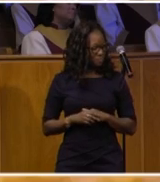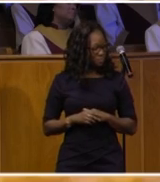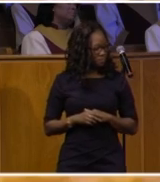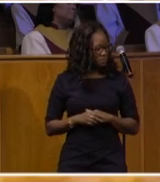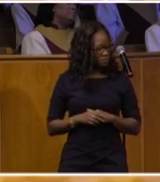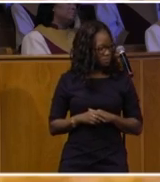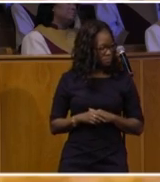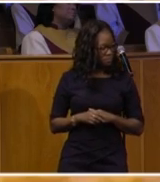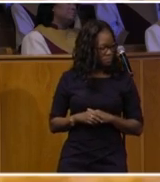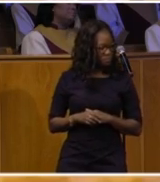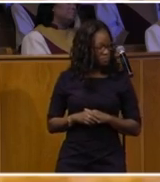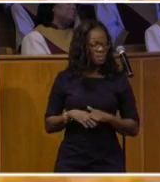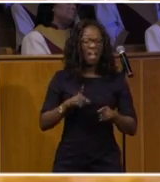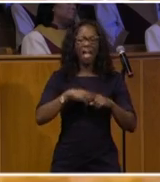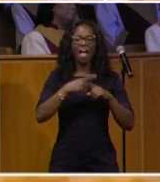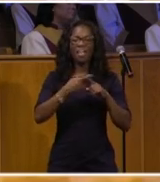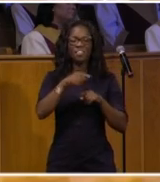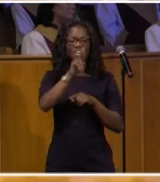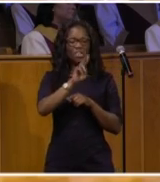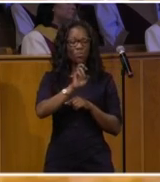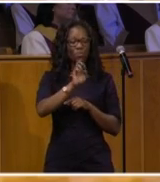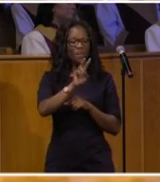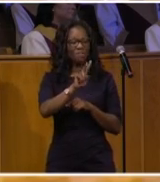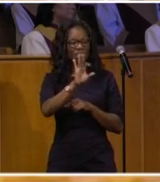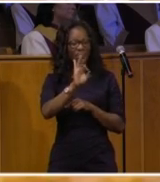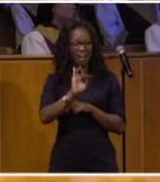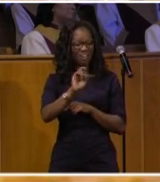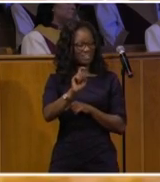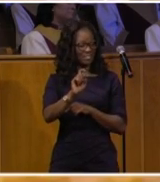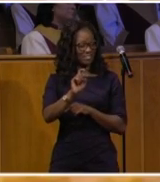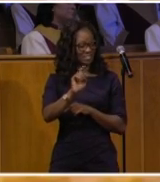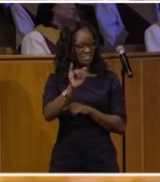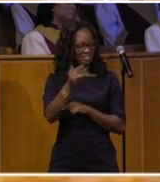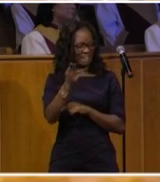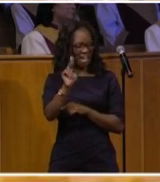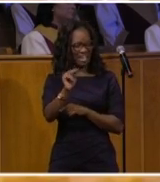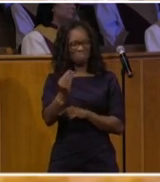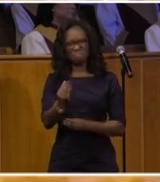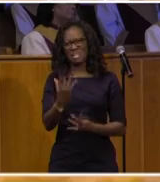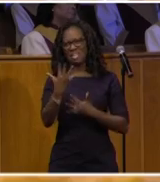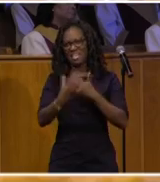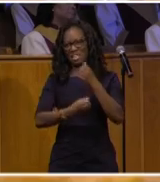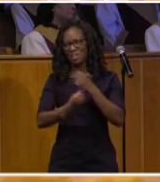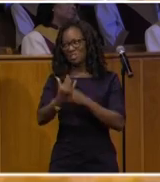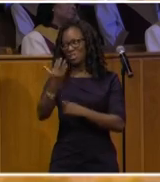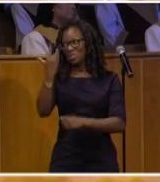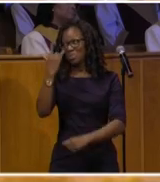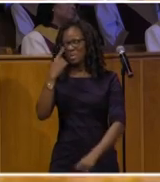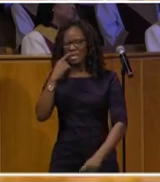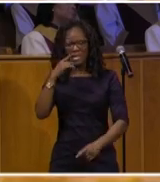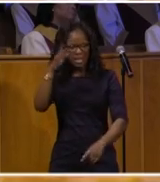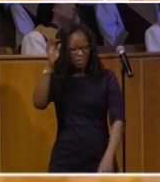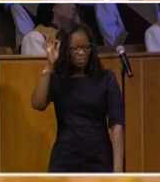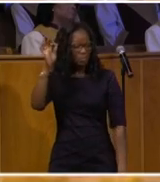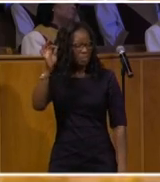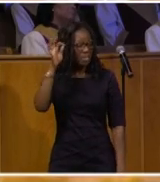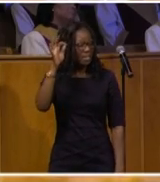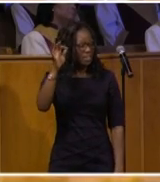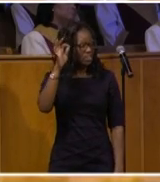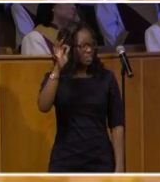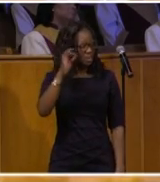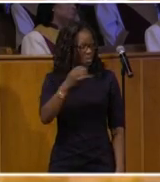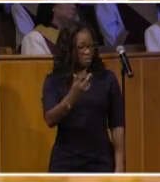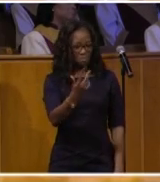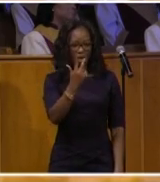And then Reverend Botts at Zion many years ago told us about